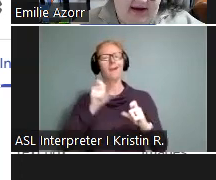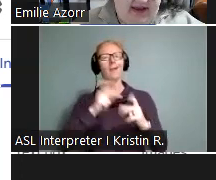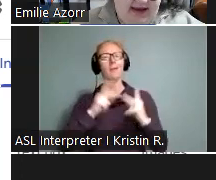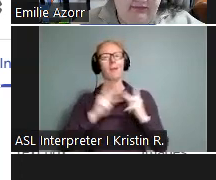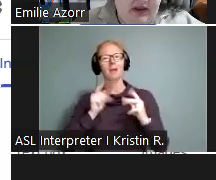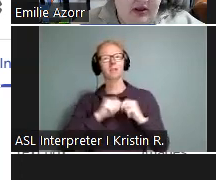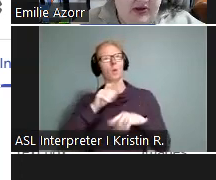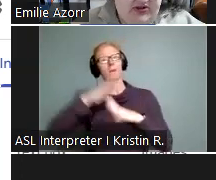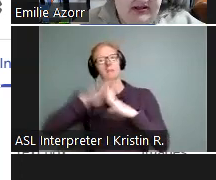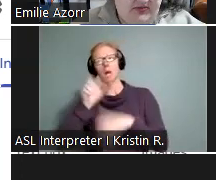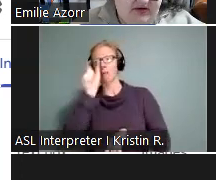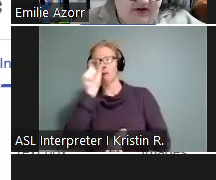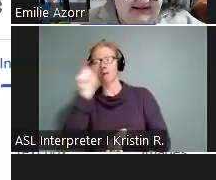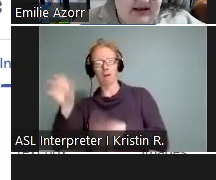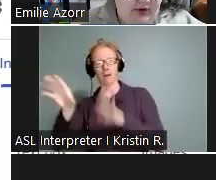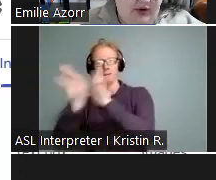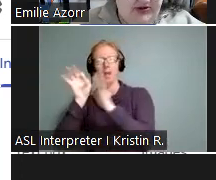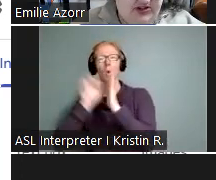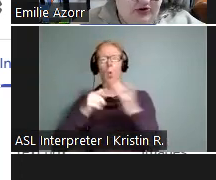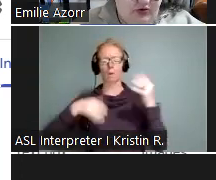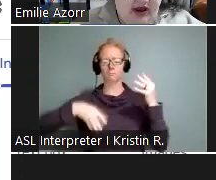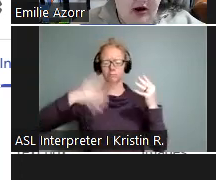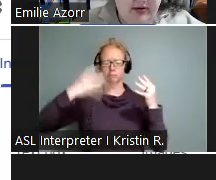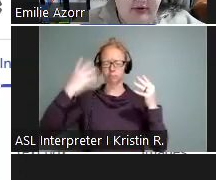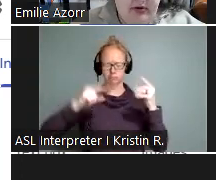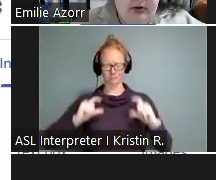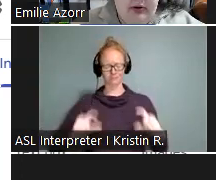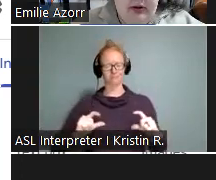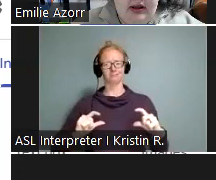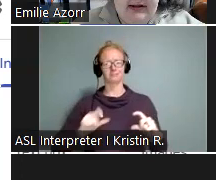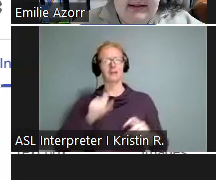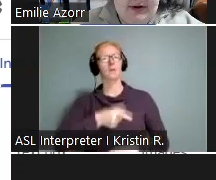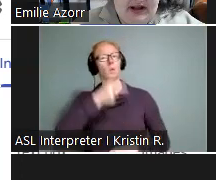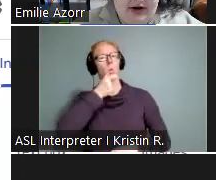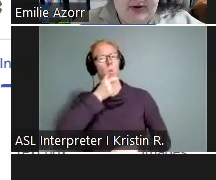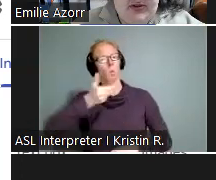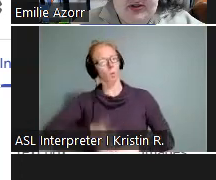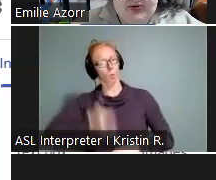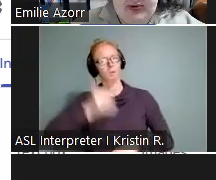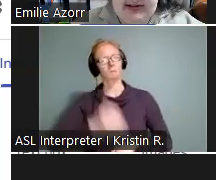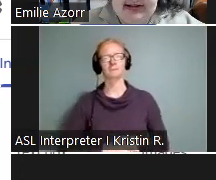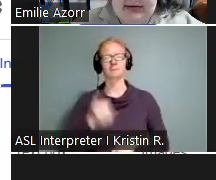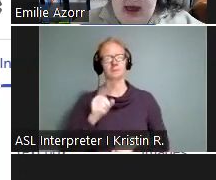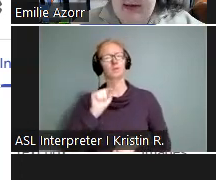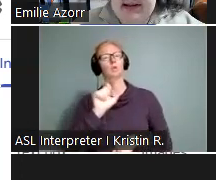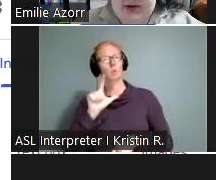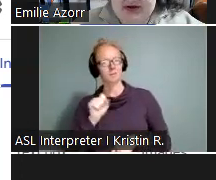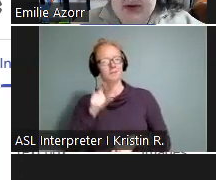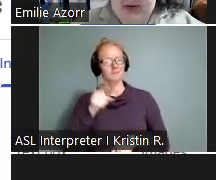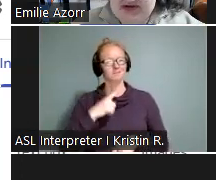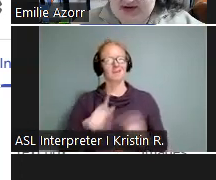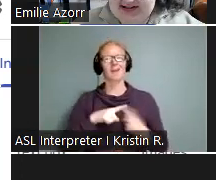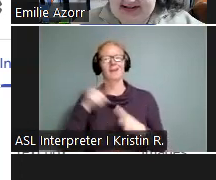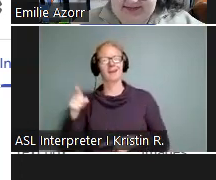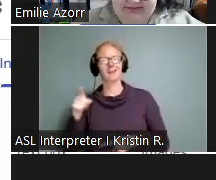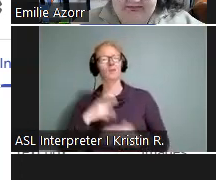another way to navigate. So this one, for example, goes to who we are. This one here goes to tools, and this one